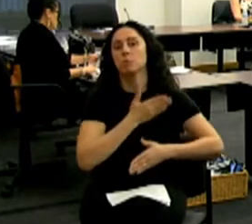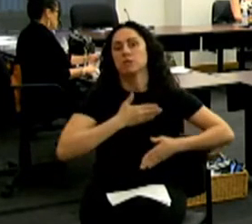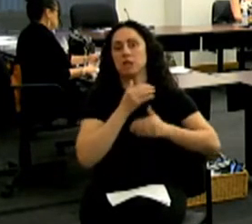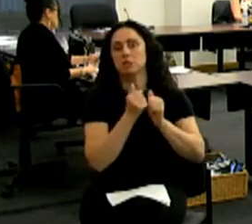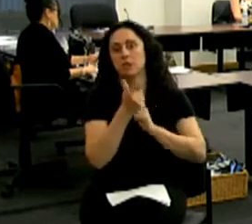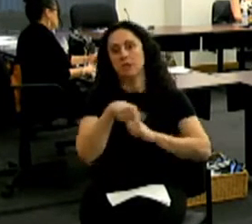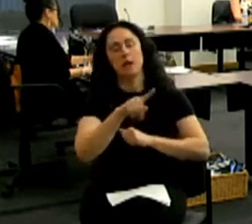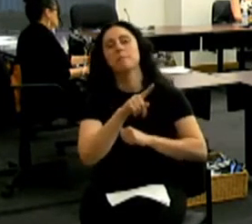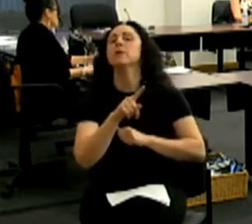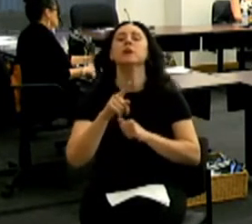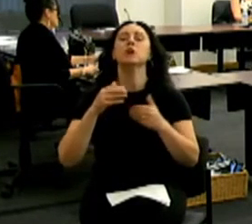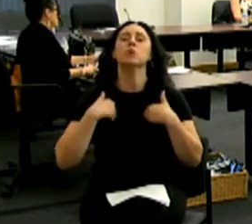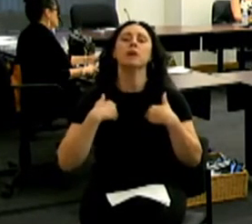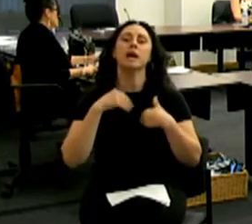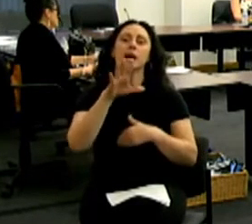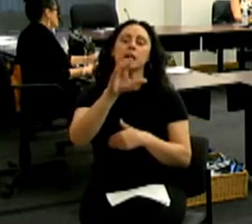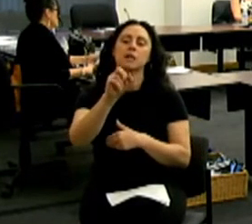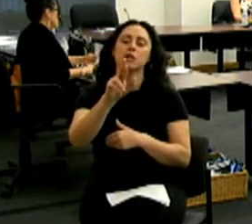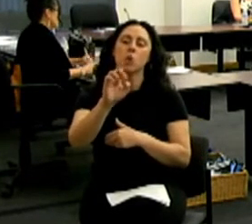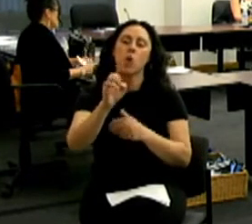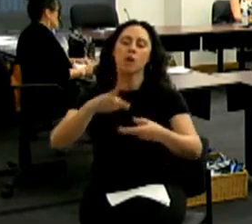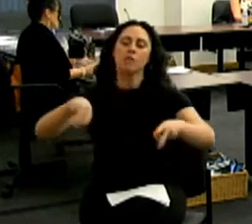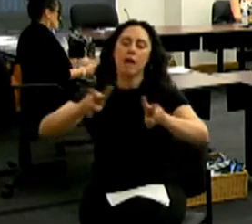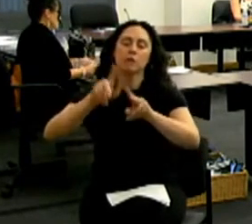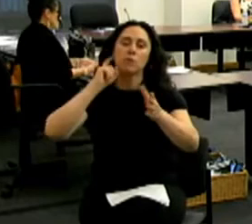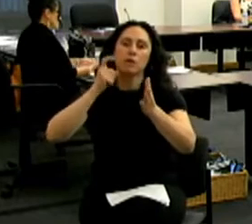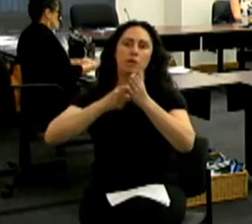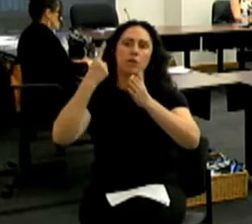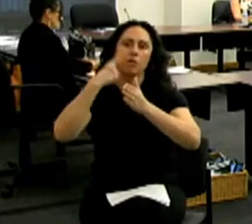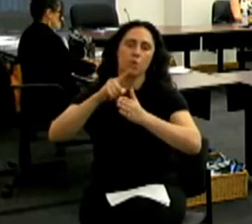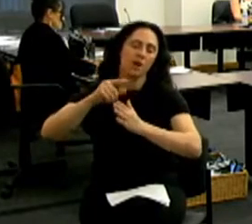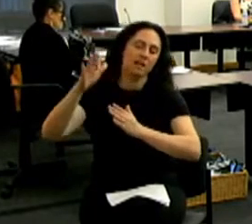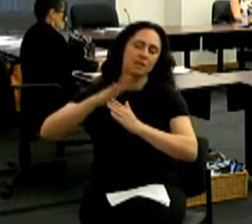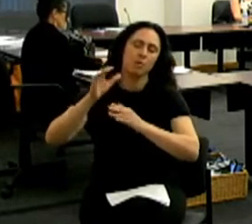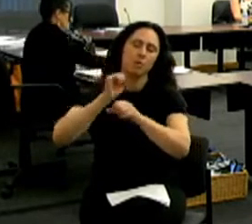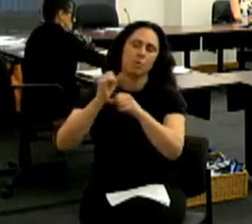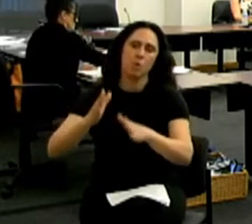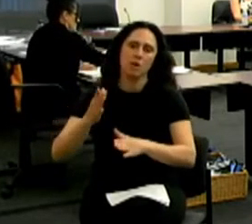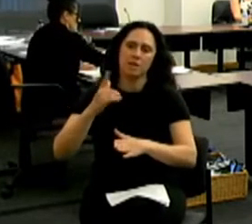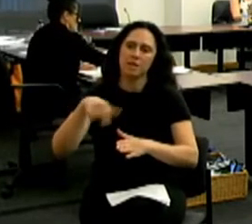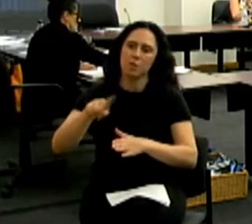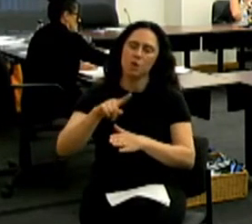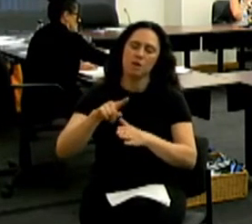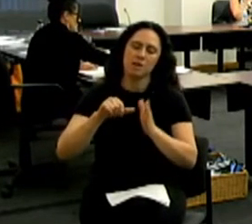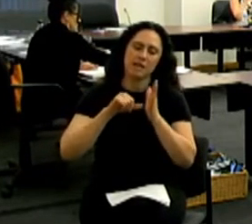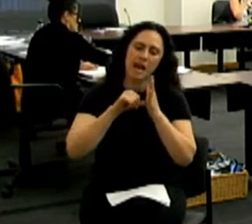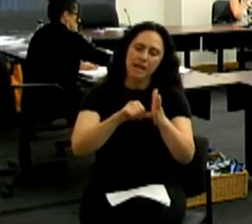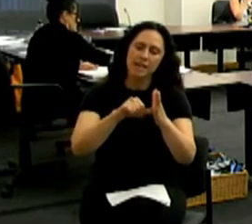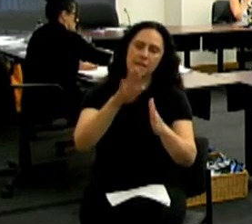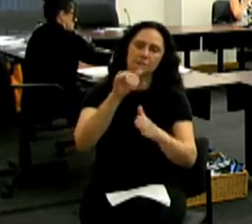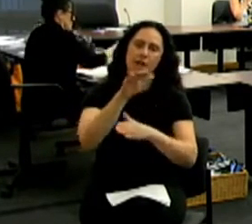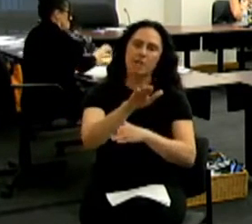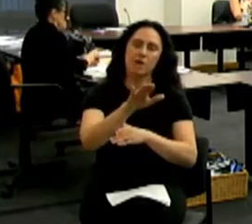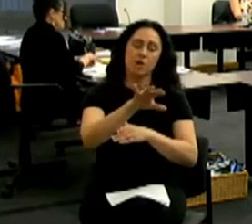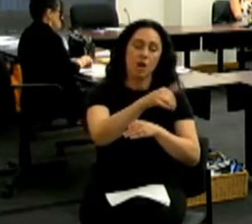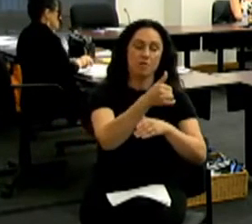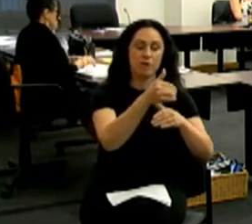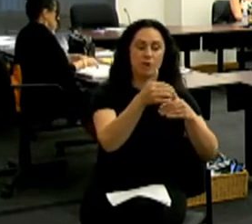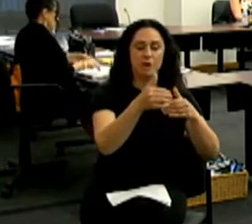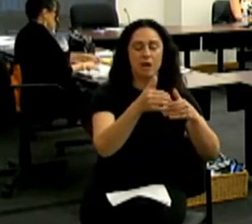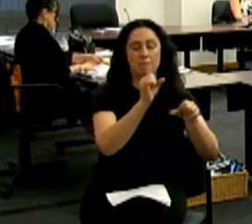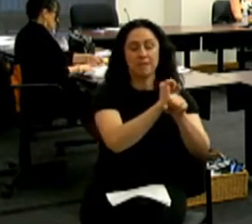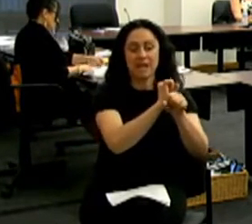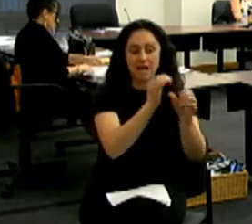them. We held our core values recognition for those exemplary employees that were noted and highlighted by their fellow